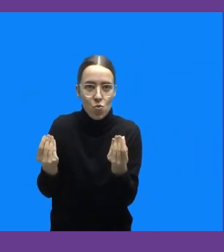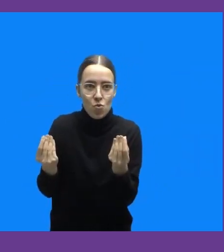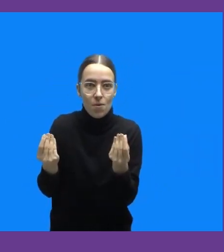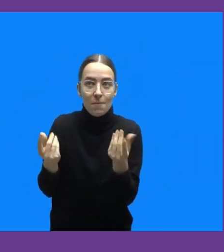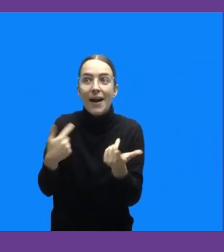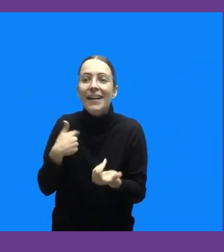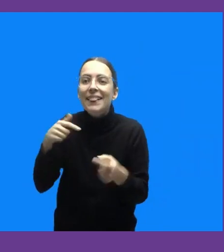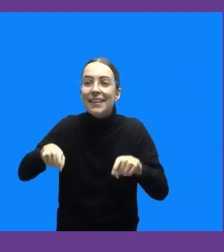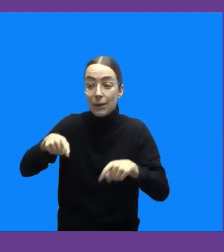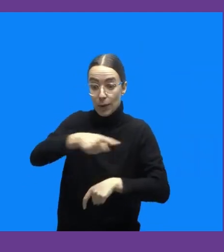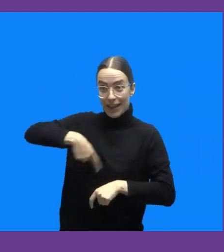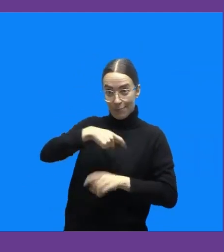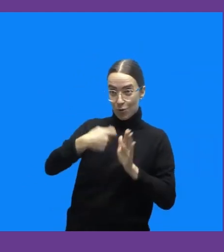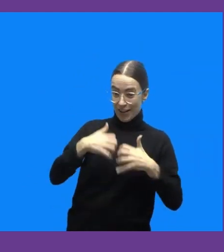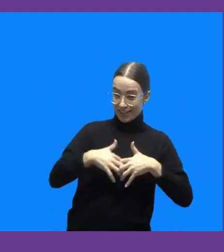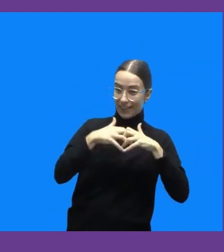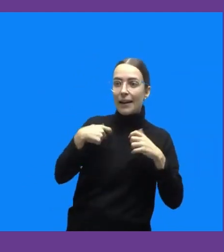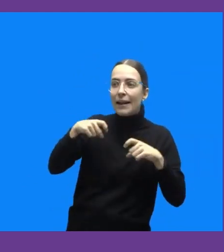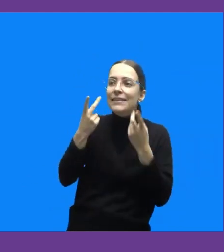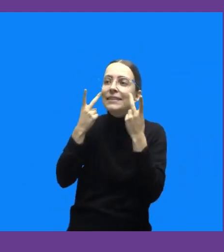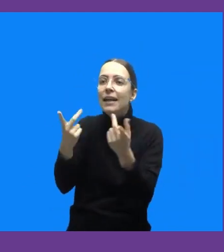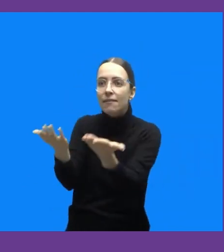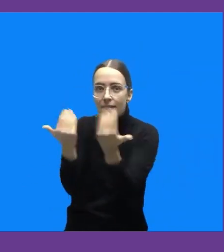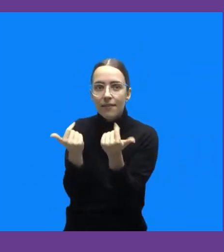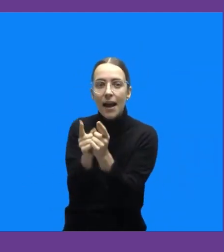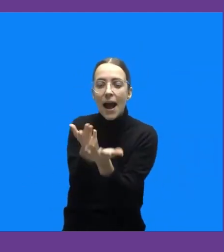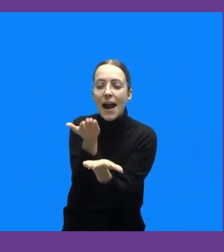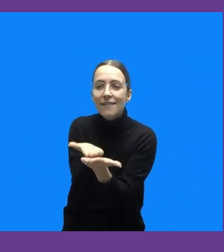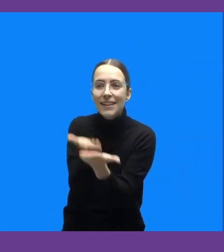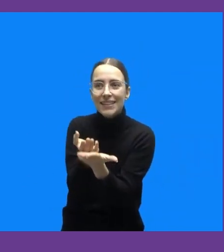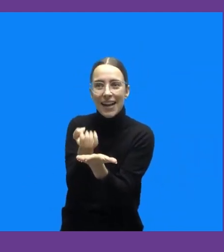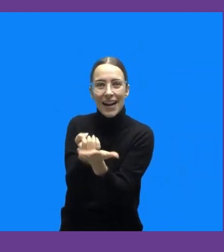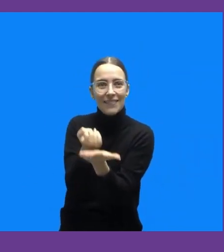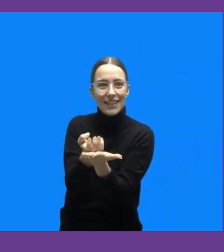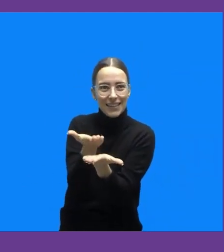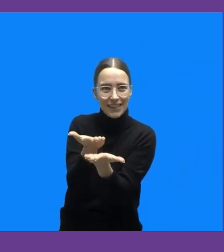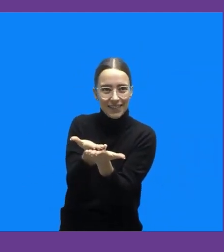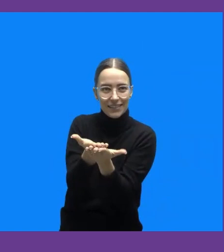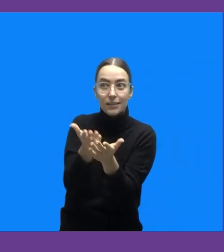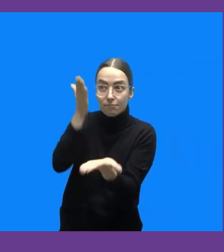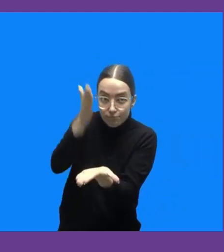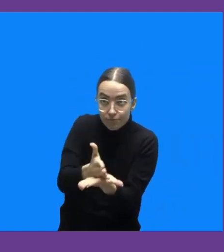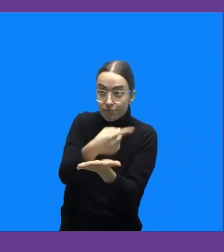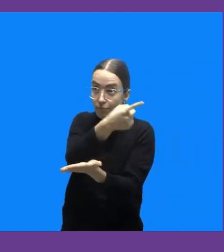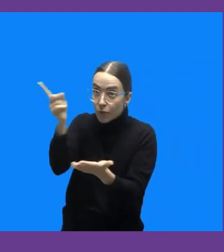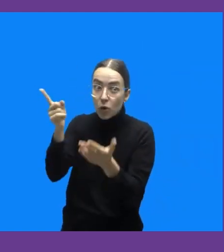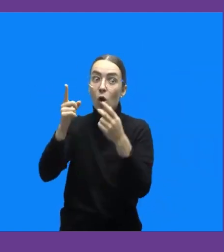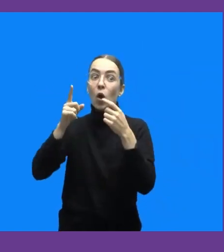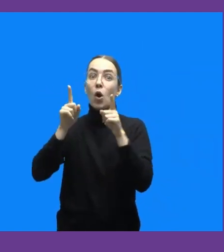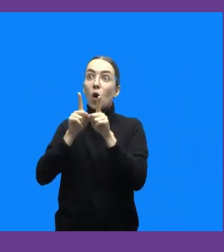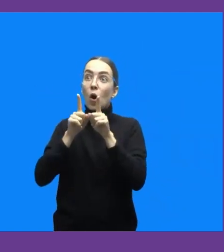to understand better what they were doing and how were they doing. And so we